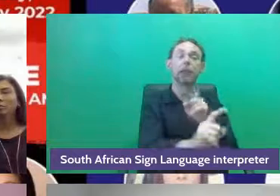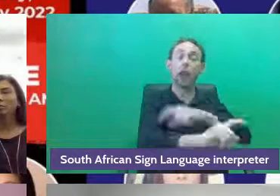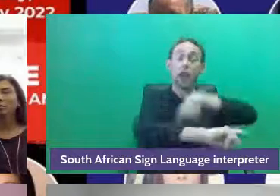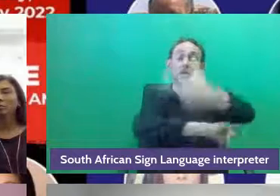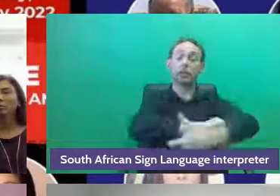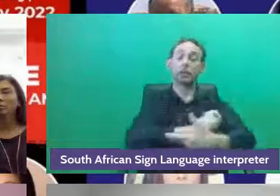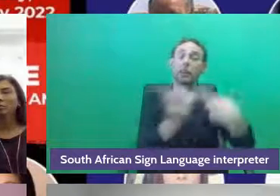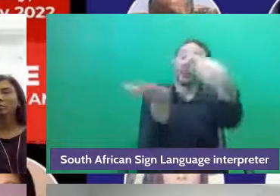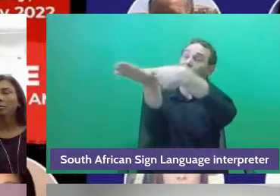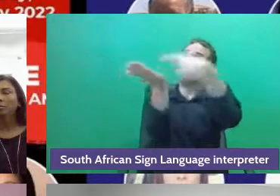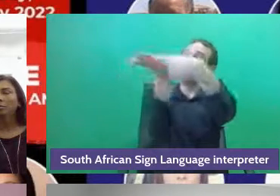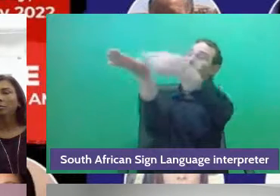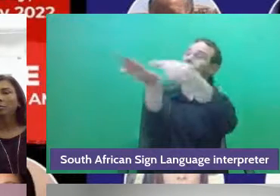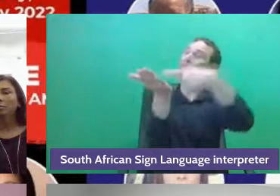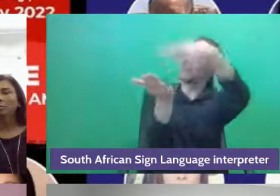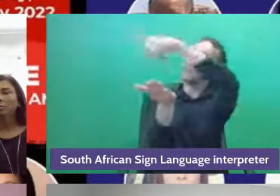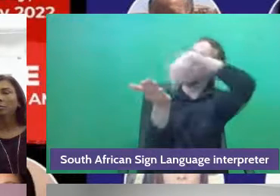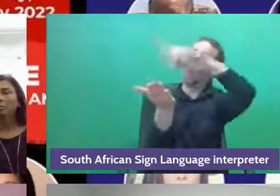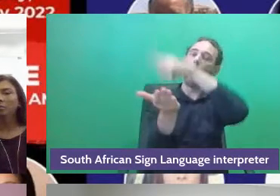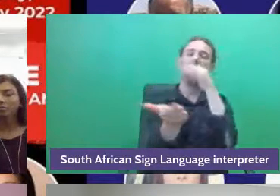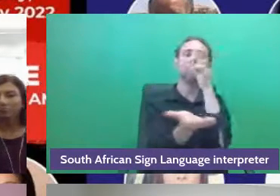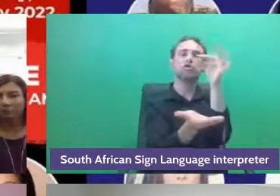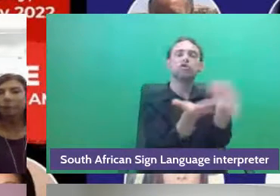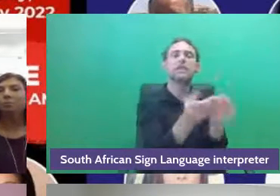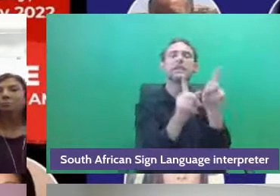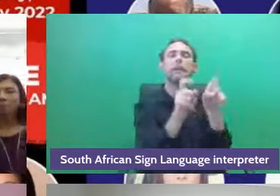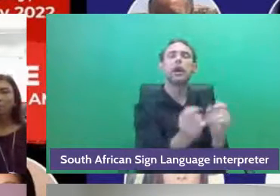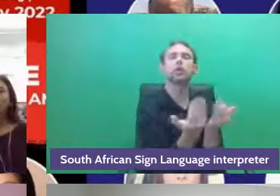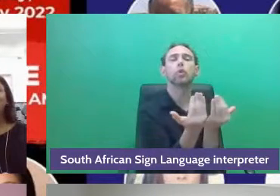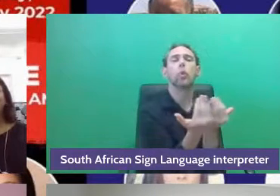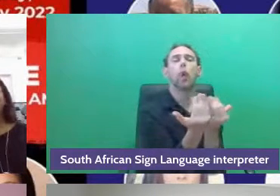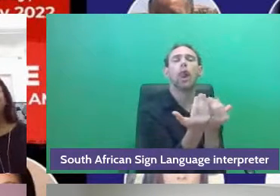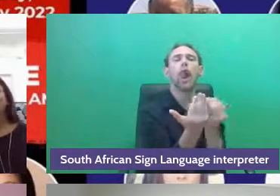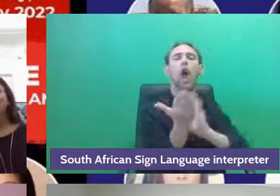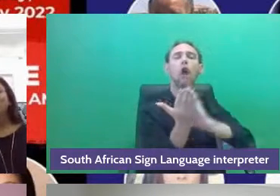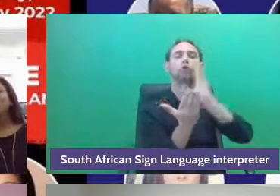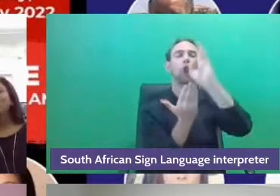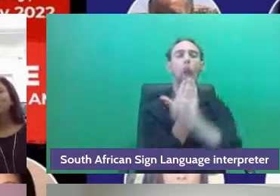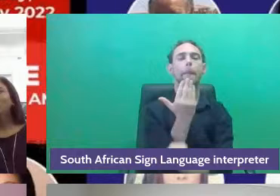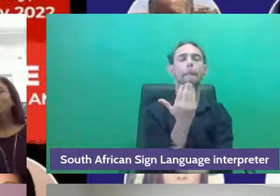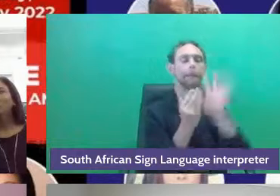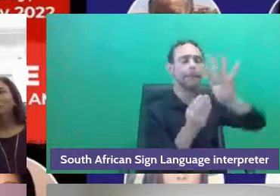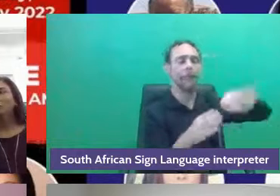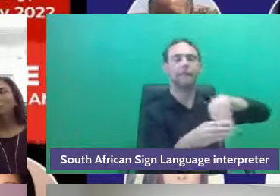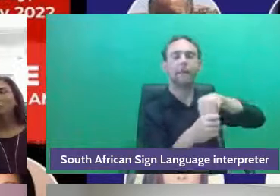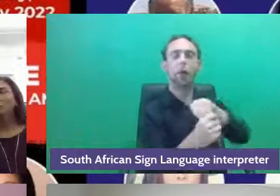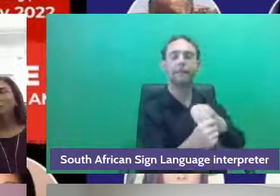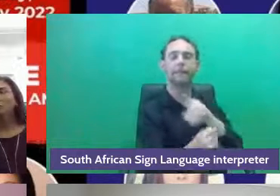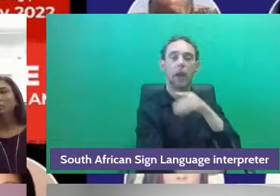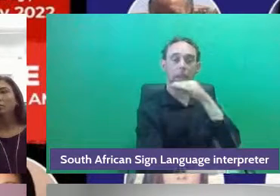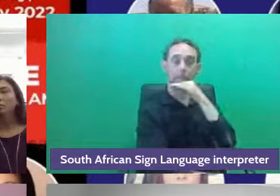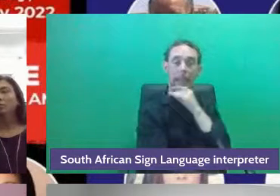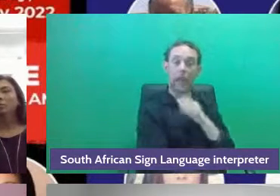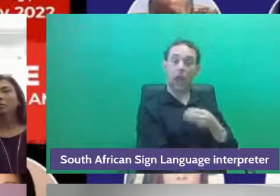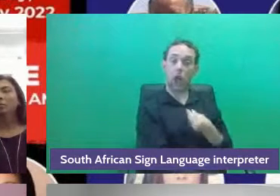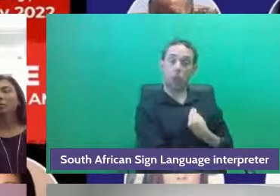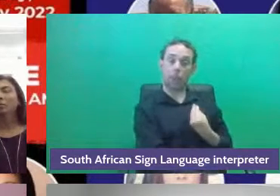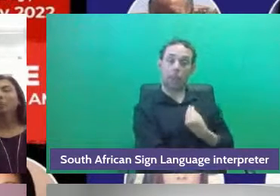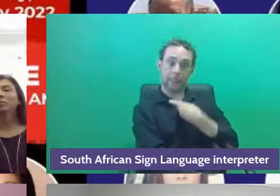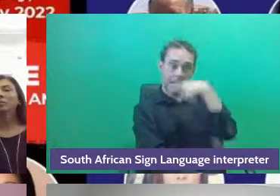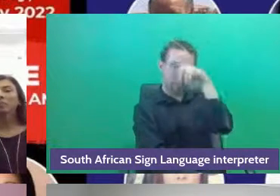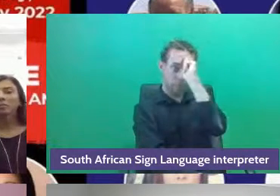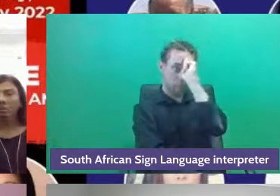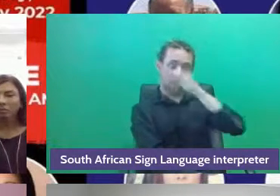of the curriculum at schools in the life skills training program. So that young boys and girls are